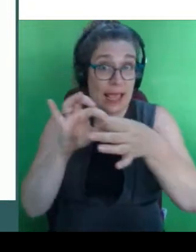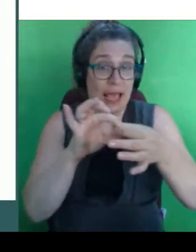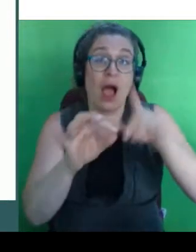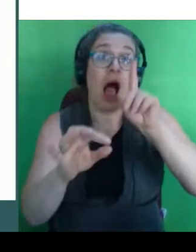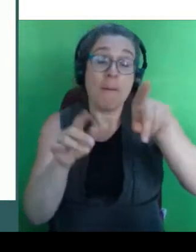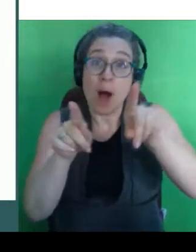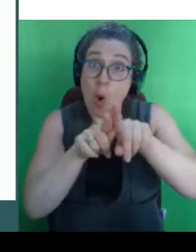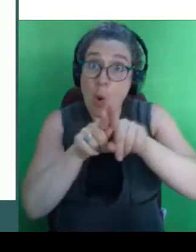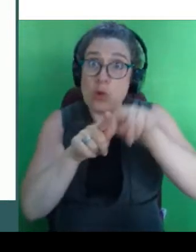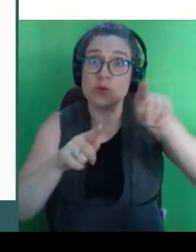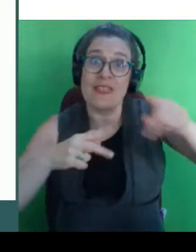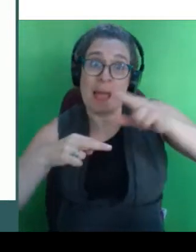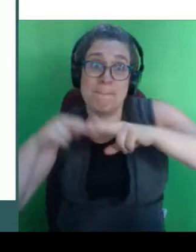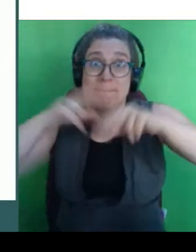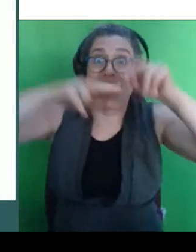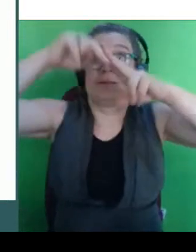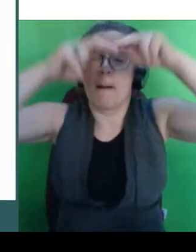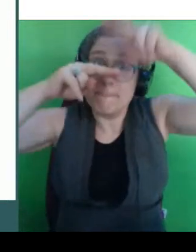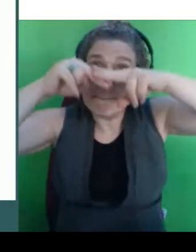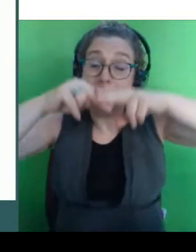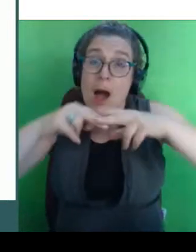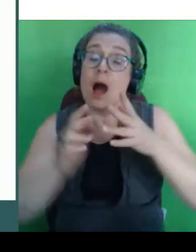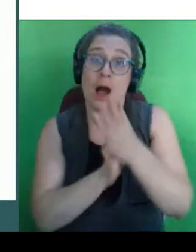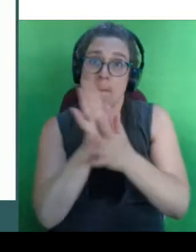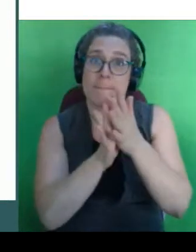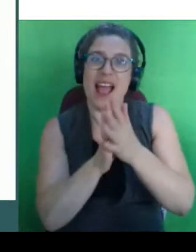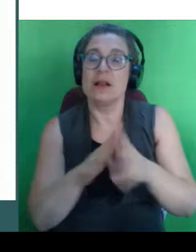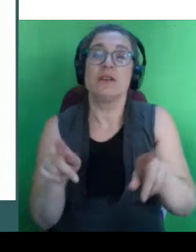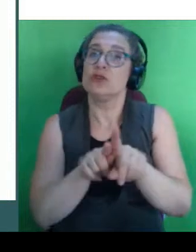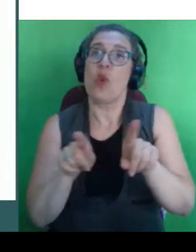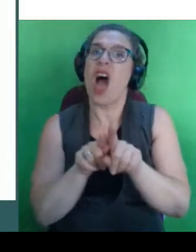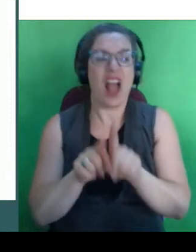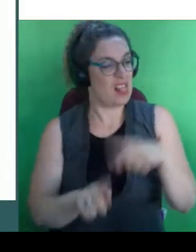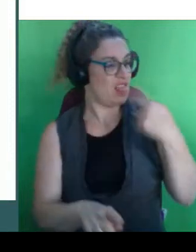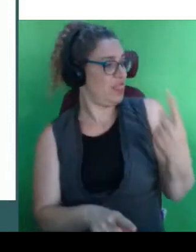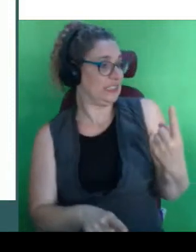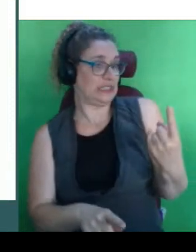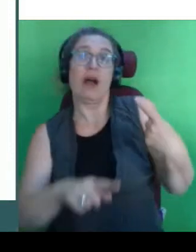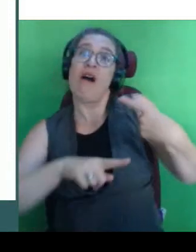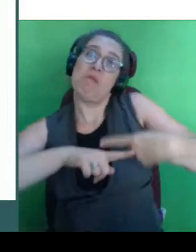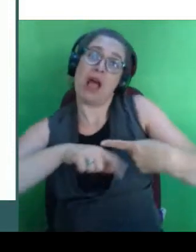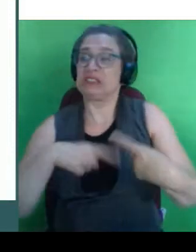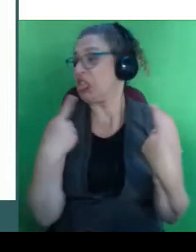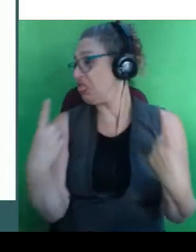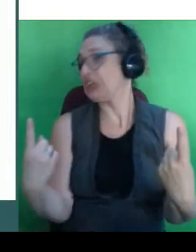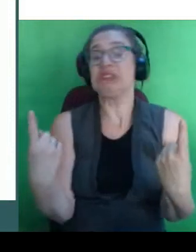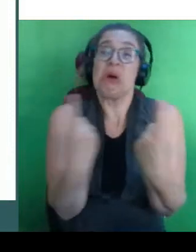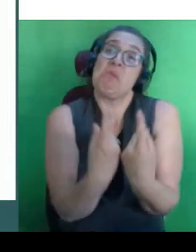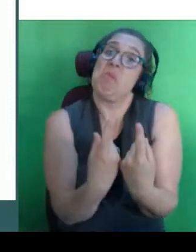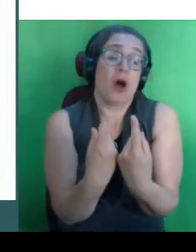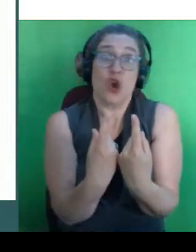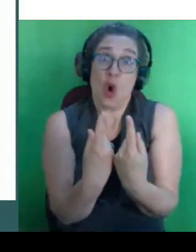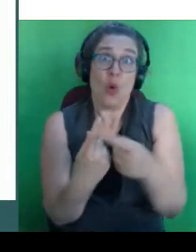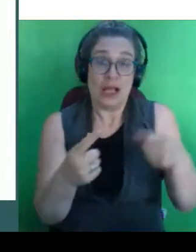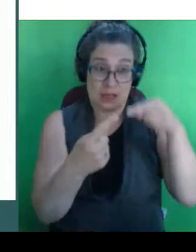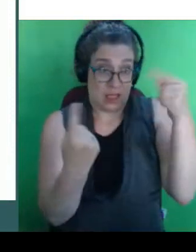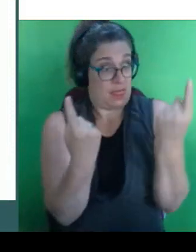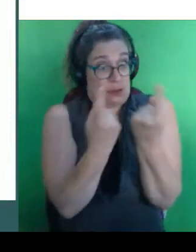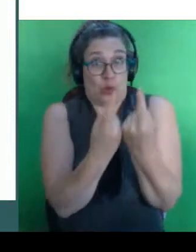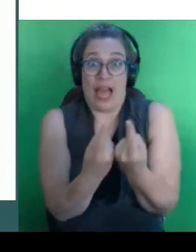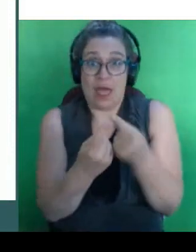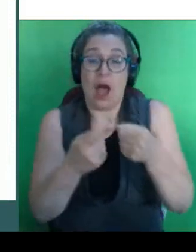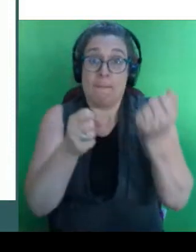or 6. And there's a very nice example of this in some data from Adnan Kustovic in Manchester, looking